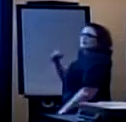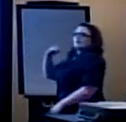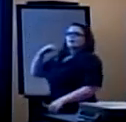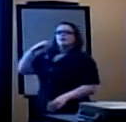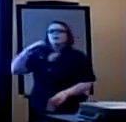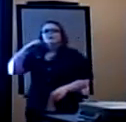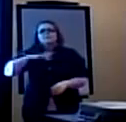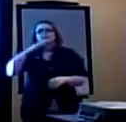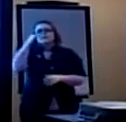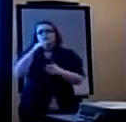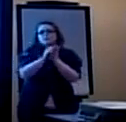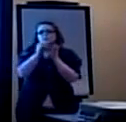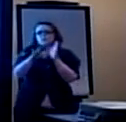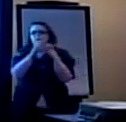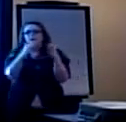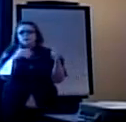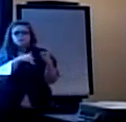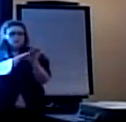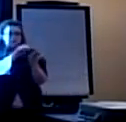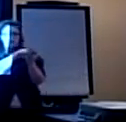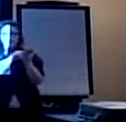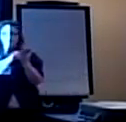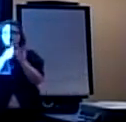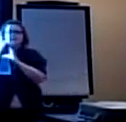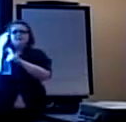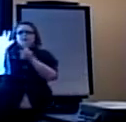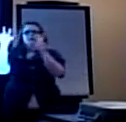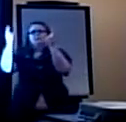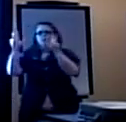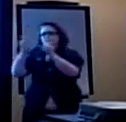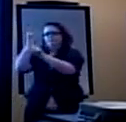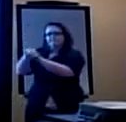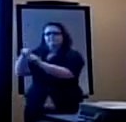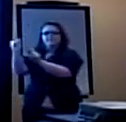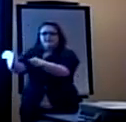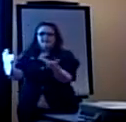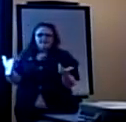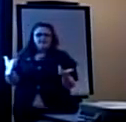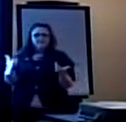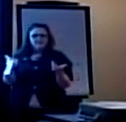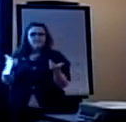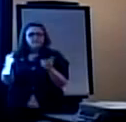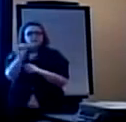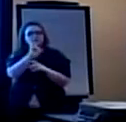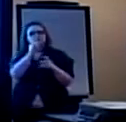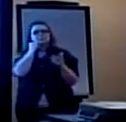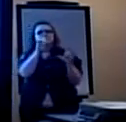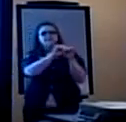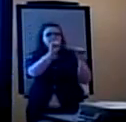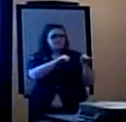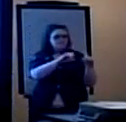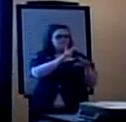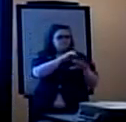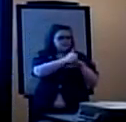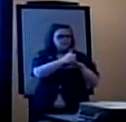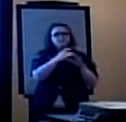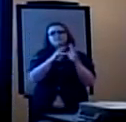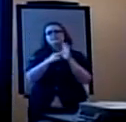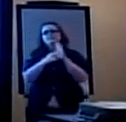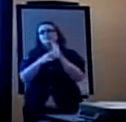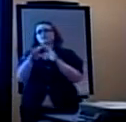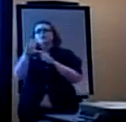the ICTs can help by learning that way, to reinforce what you learn in the classroom. They can also help with distributed systems. I mean, there's